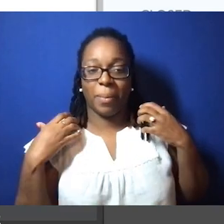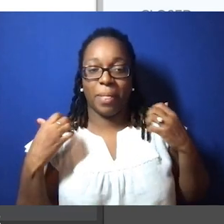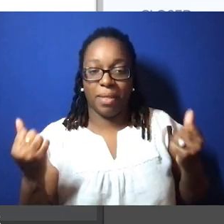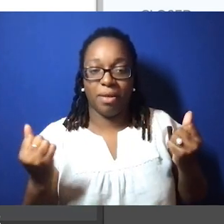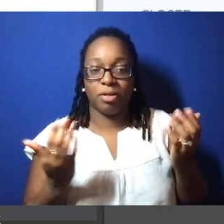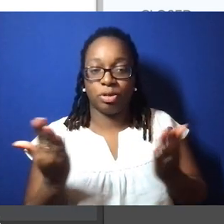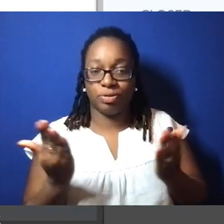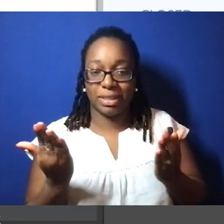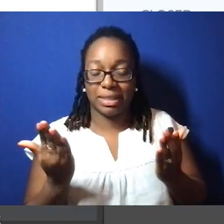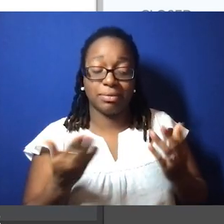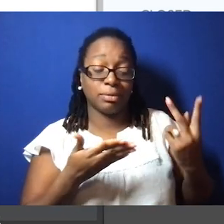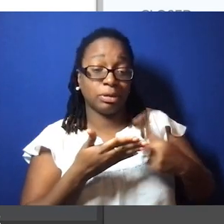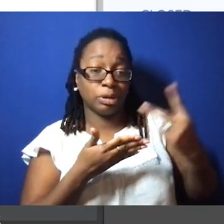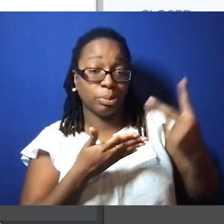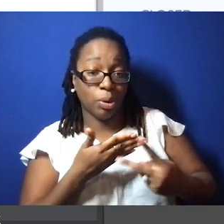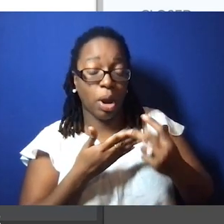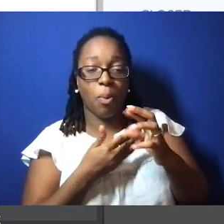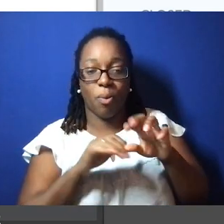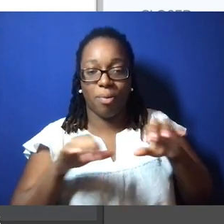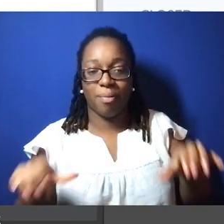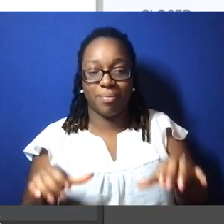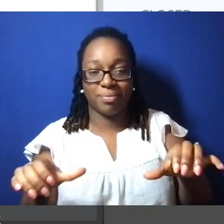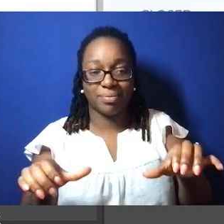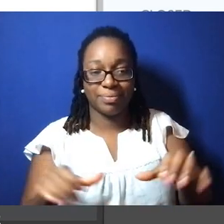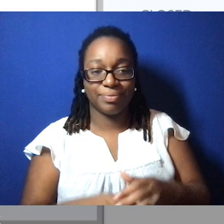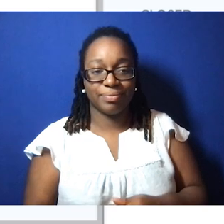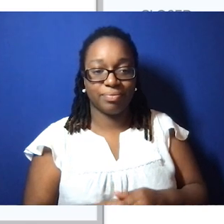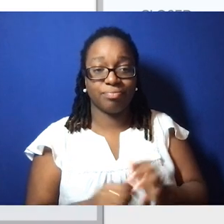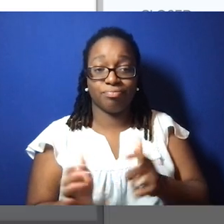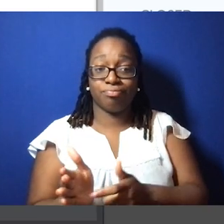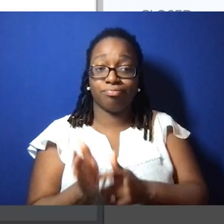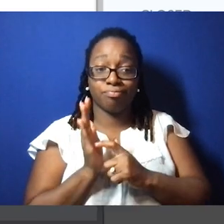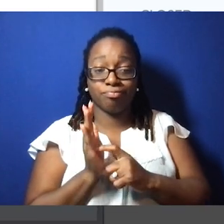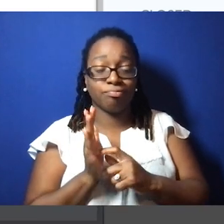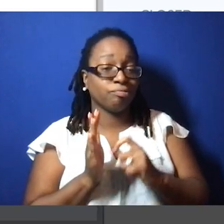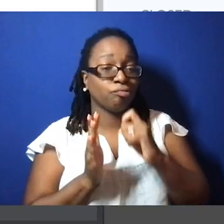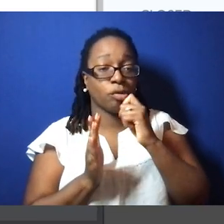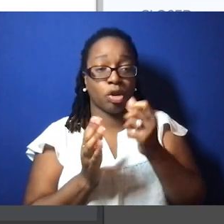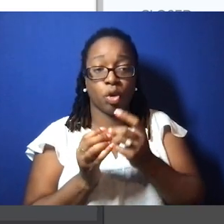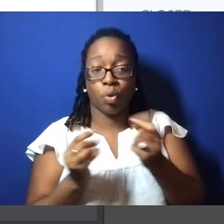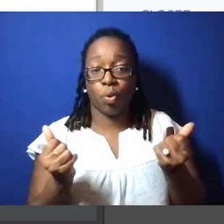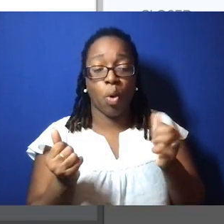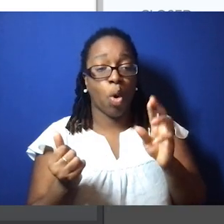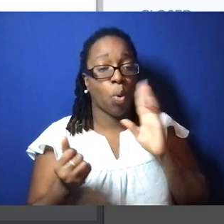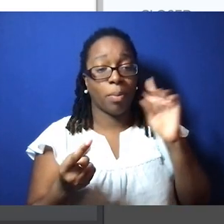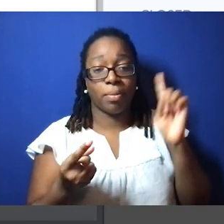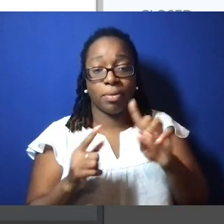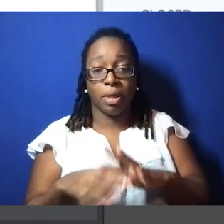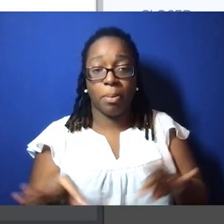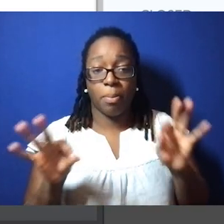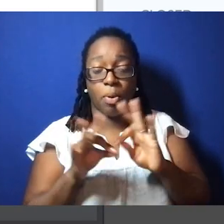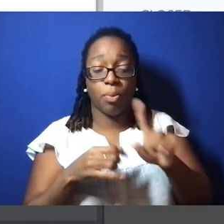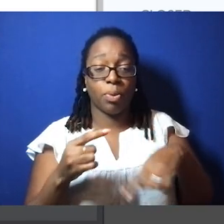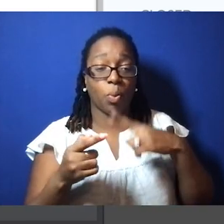from public services, programs, or activities. This requirement does not go away or become